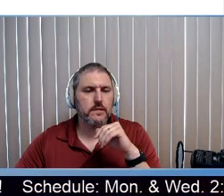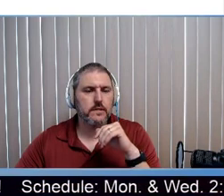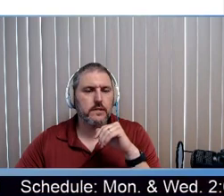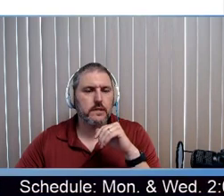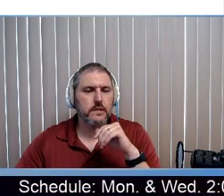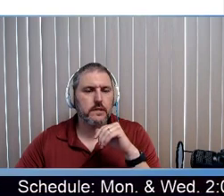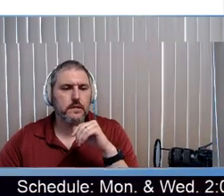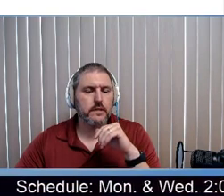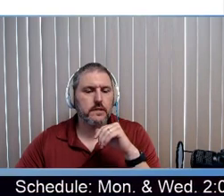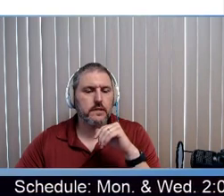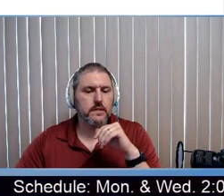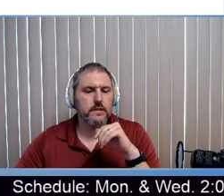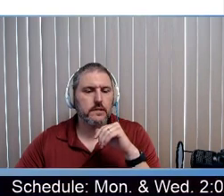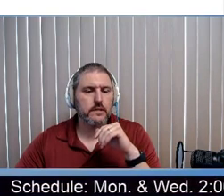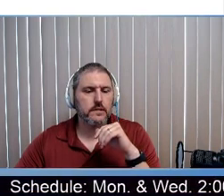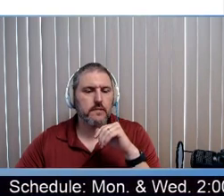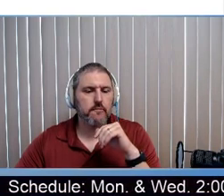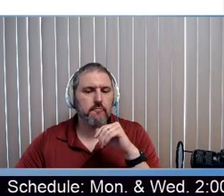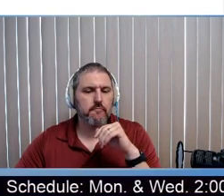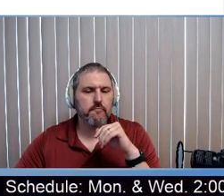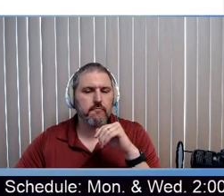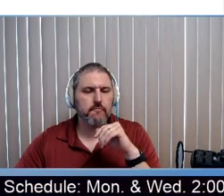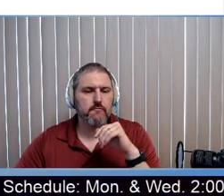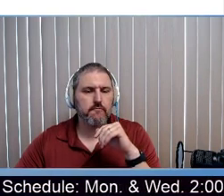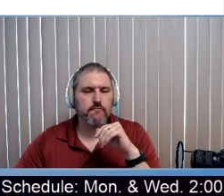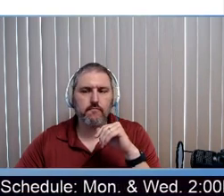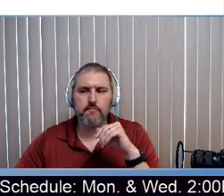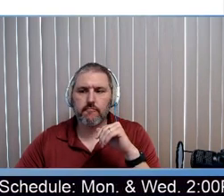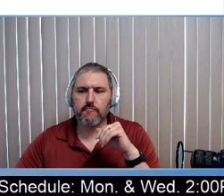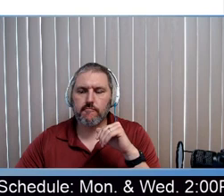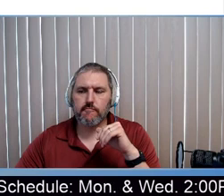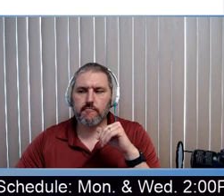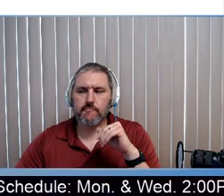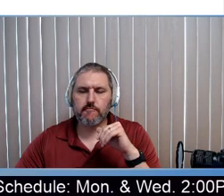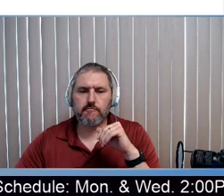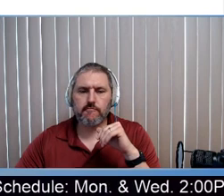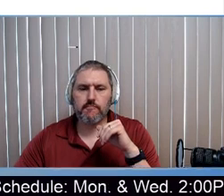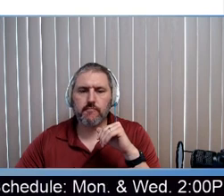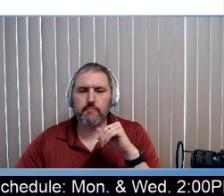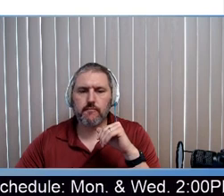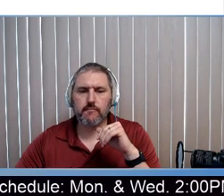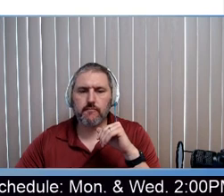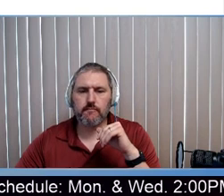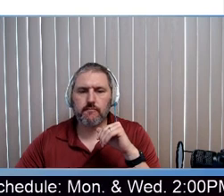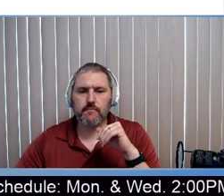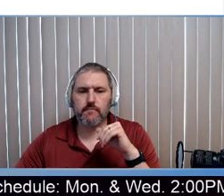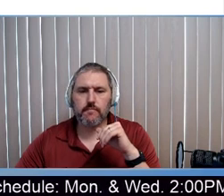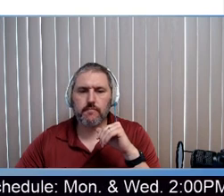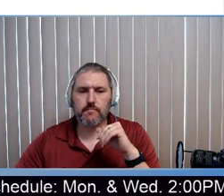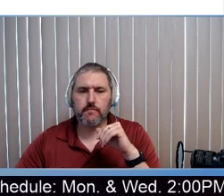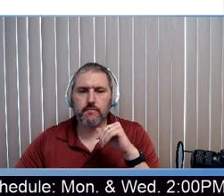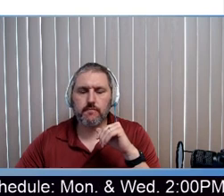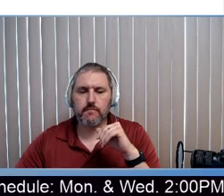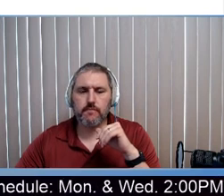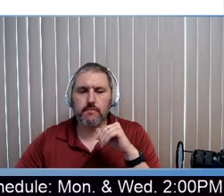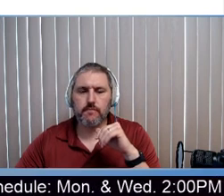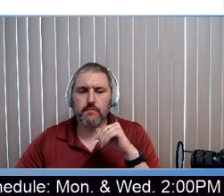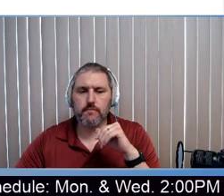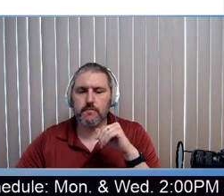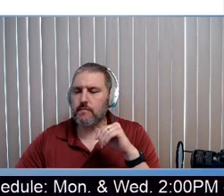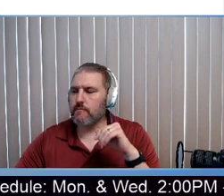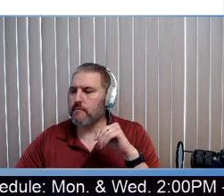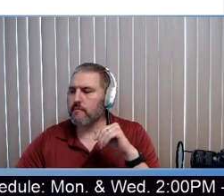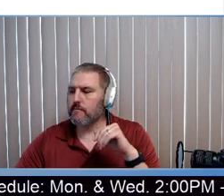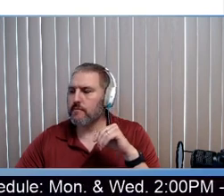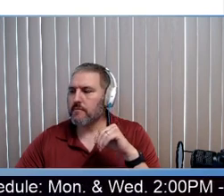injuries. There were some community members who were out there demonstrating who also suffered some minor injuries. And again, fortunately, no significant